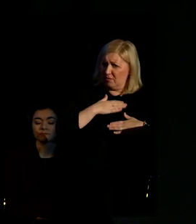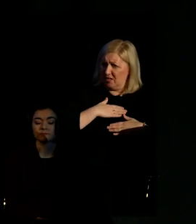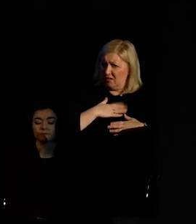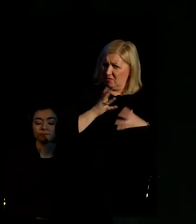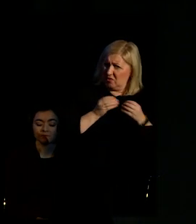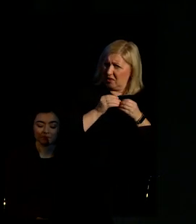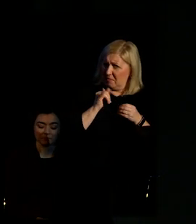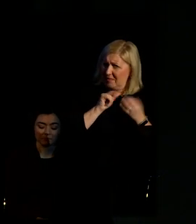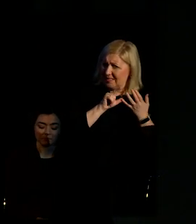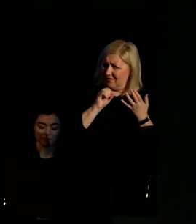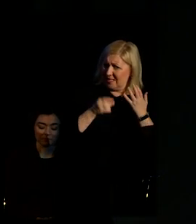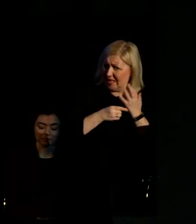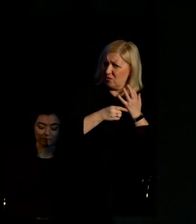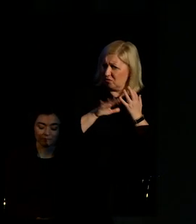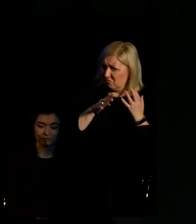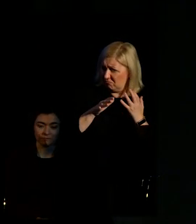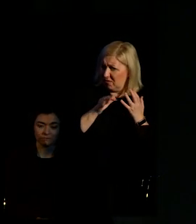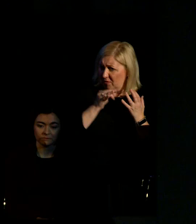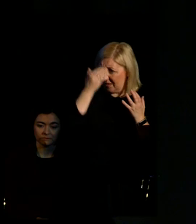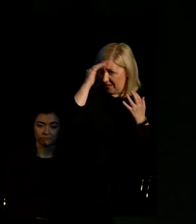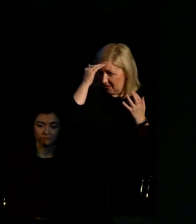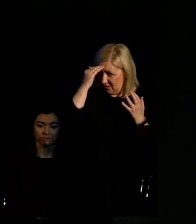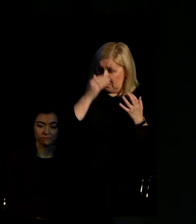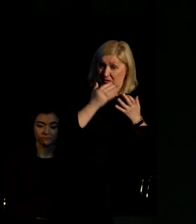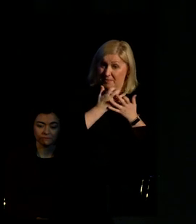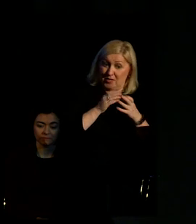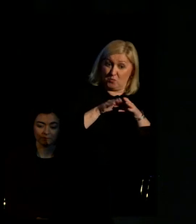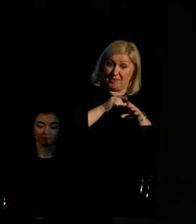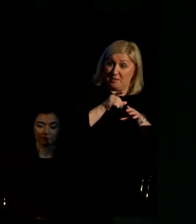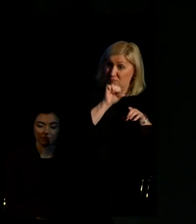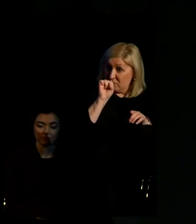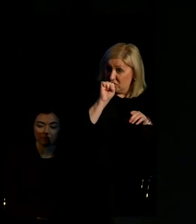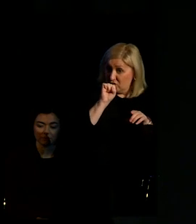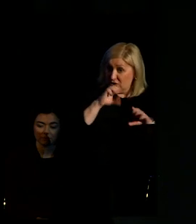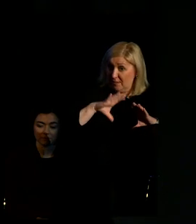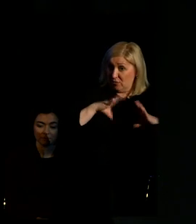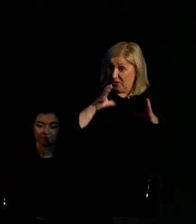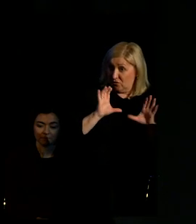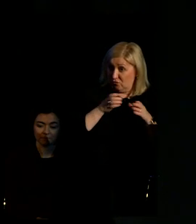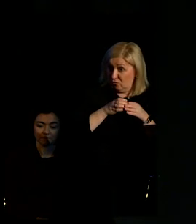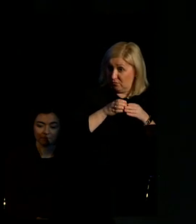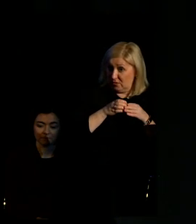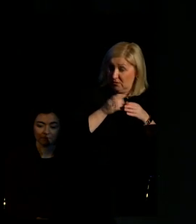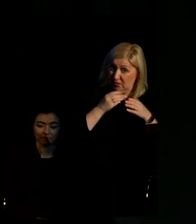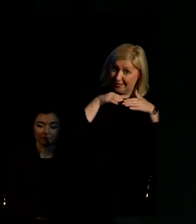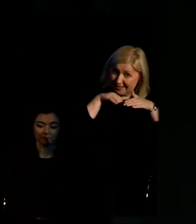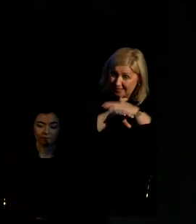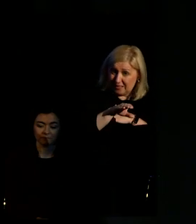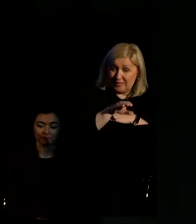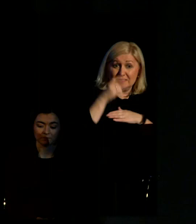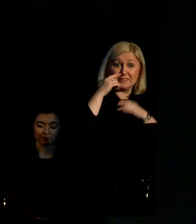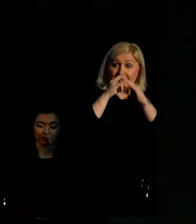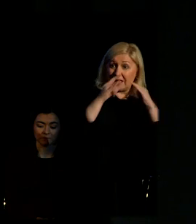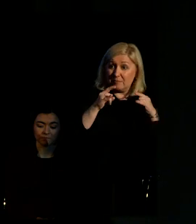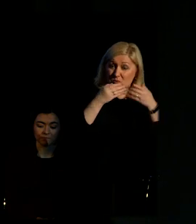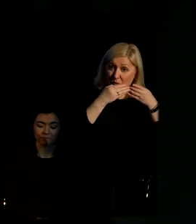70,000. Many were with the British Liberation Forces as Nazi camps were opened and the horrors of